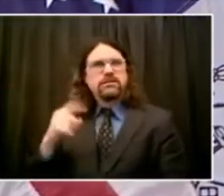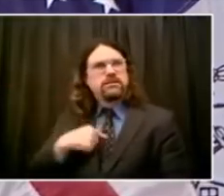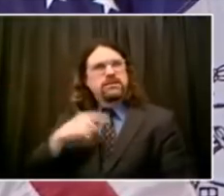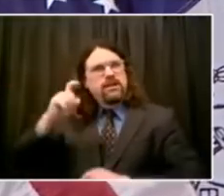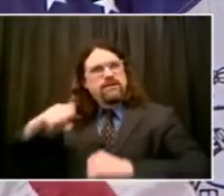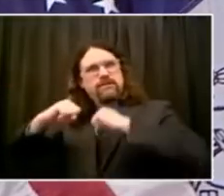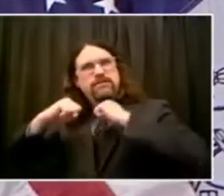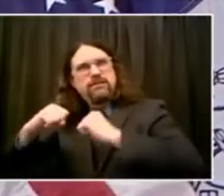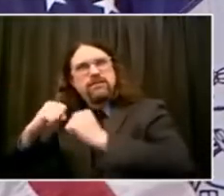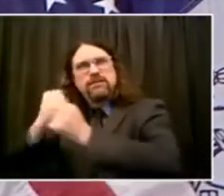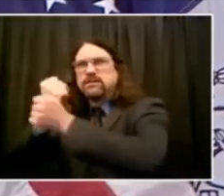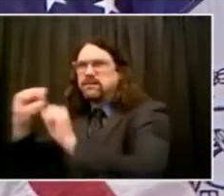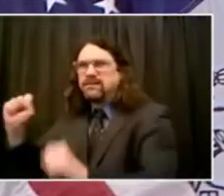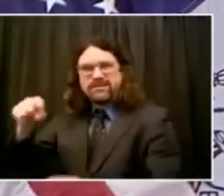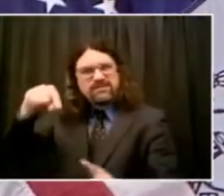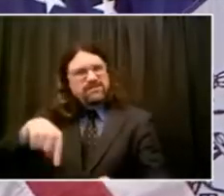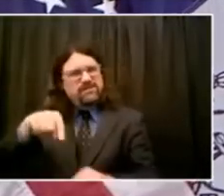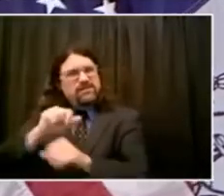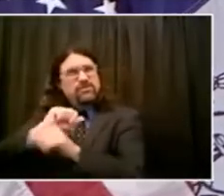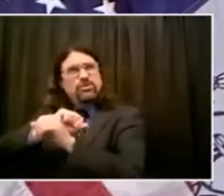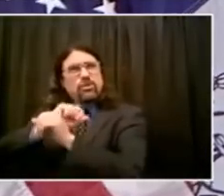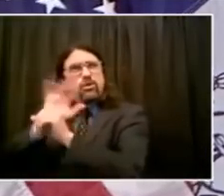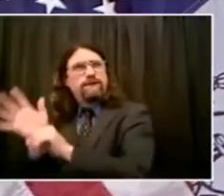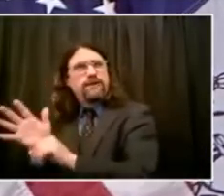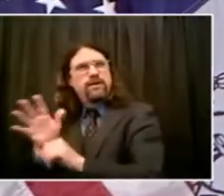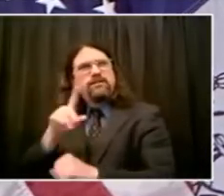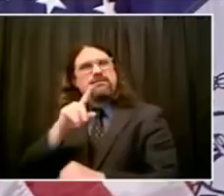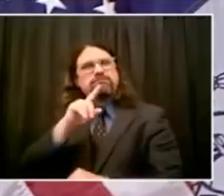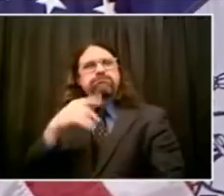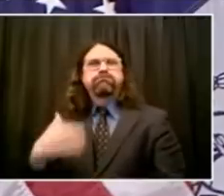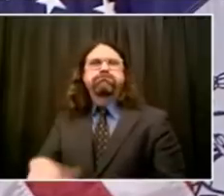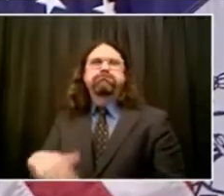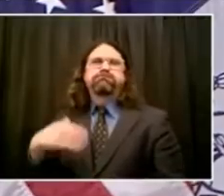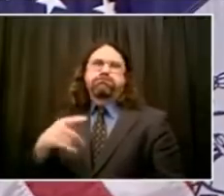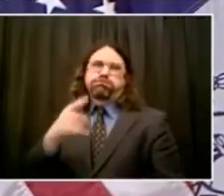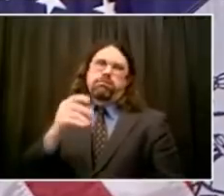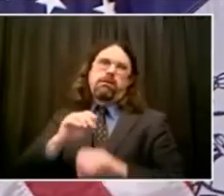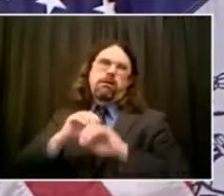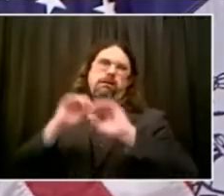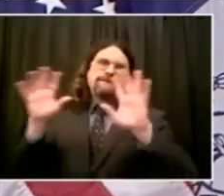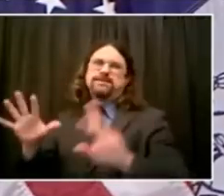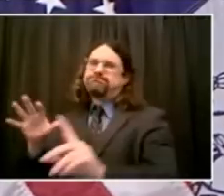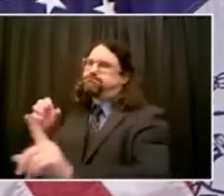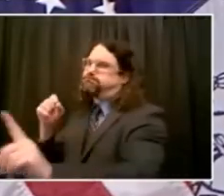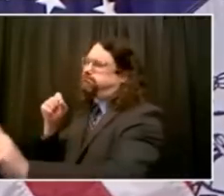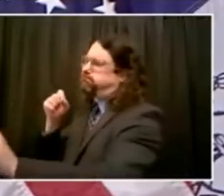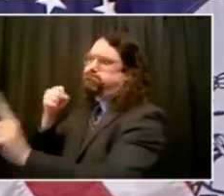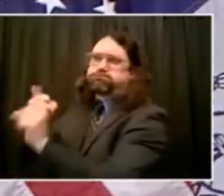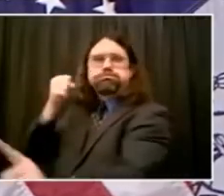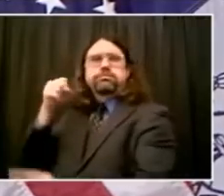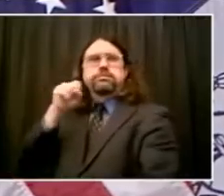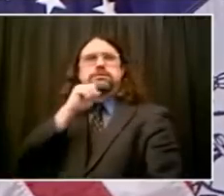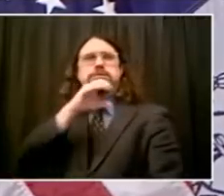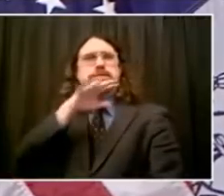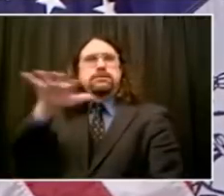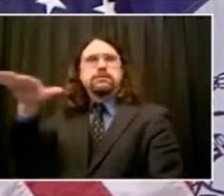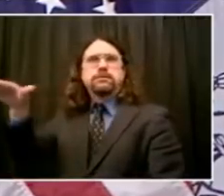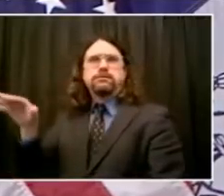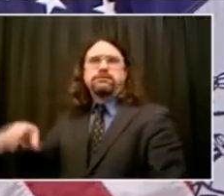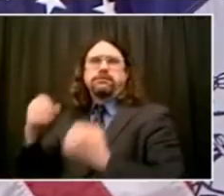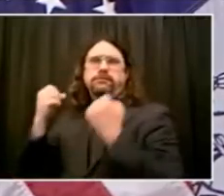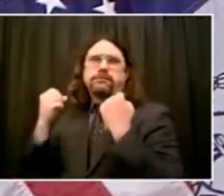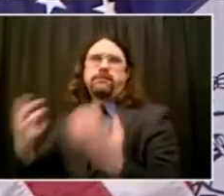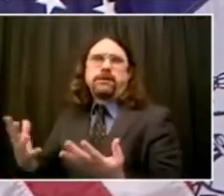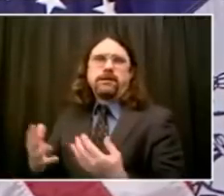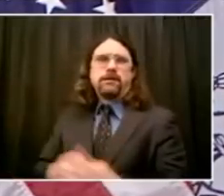And it has shown us once again that we have to redouble our efforts to help those who are most vulnerable. And